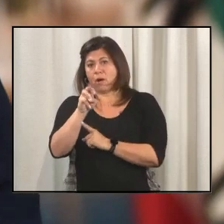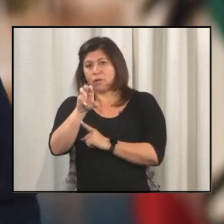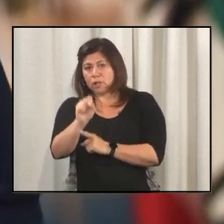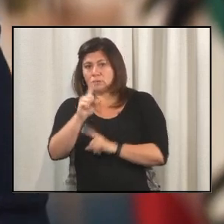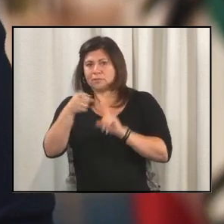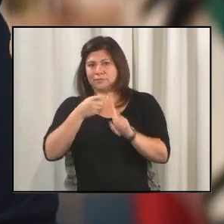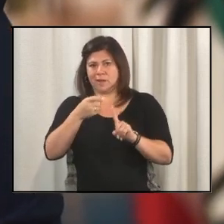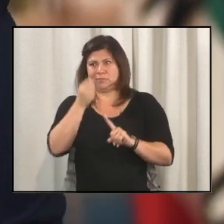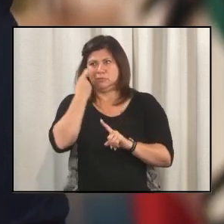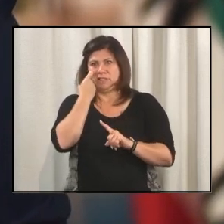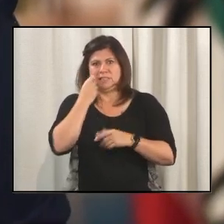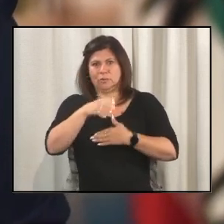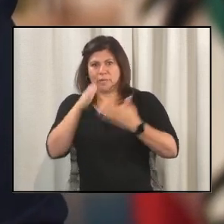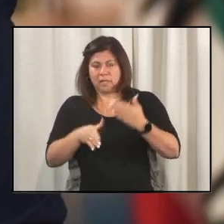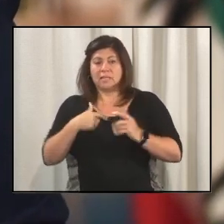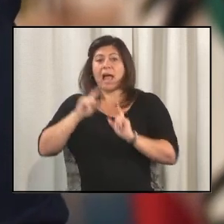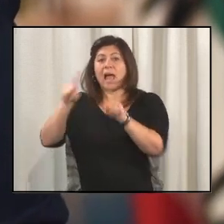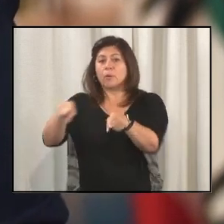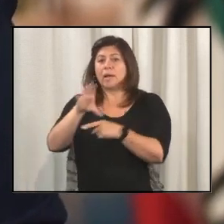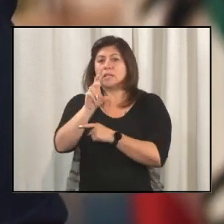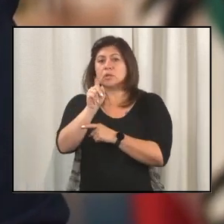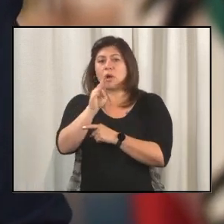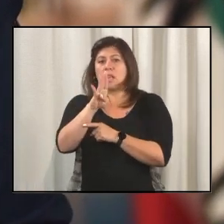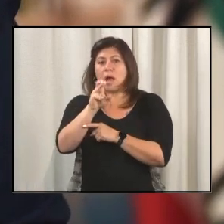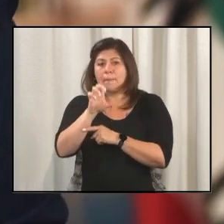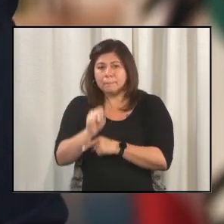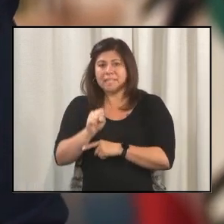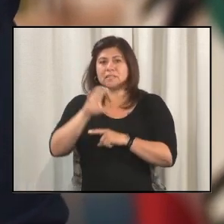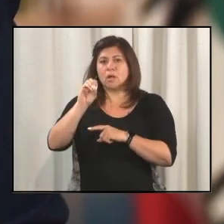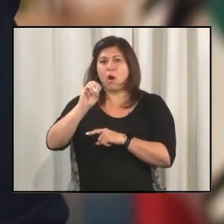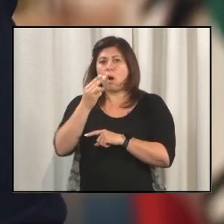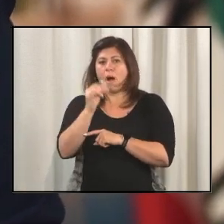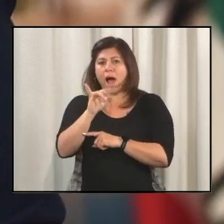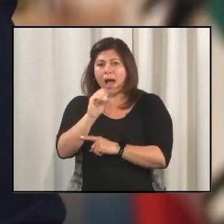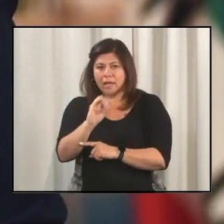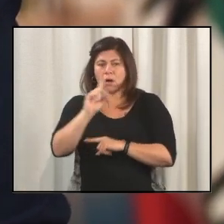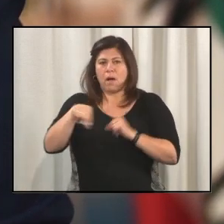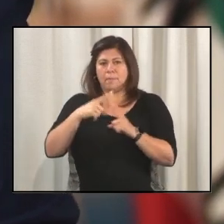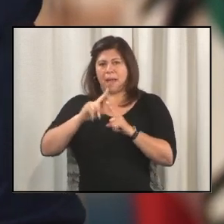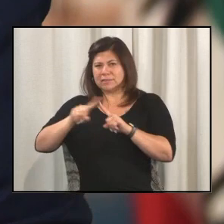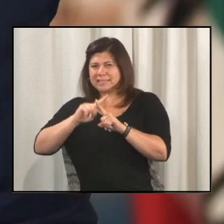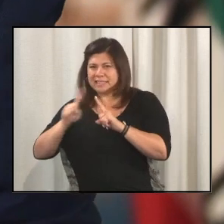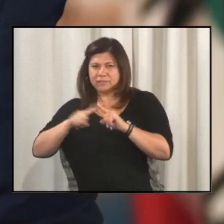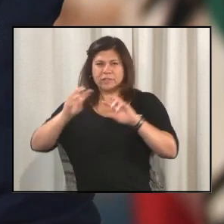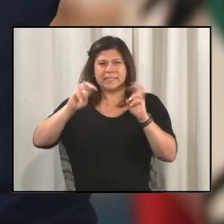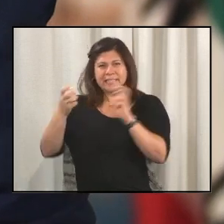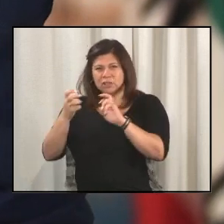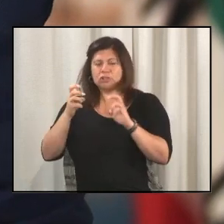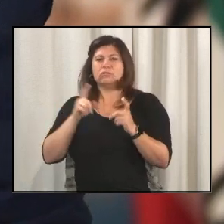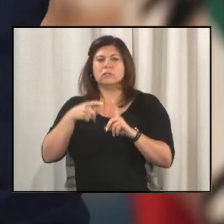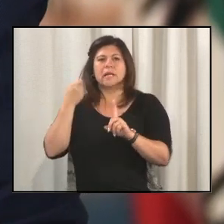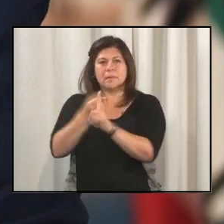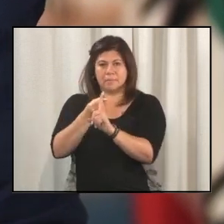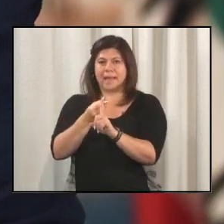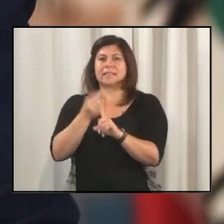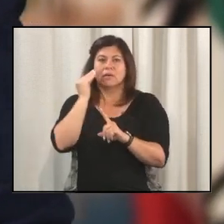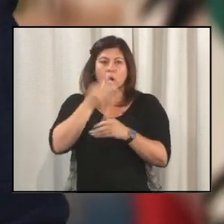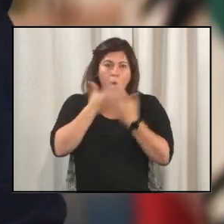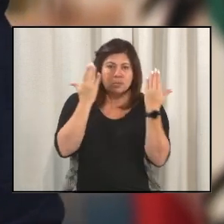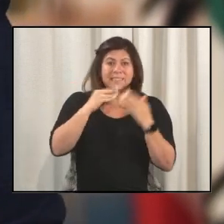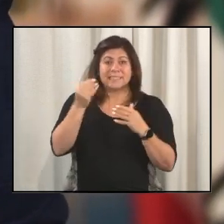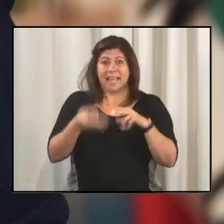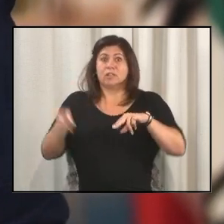mayors from across America in Columbus, Ohio to discuss key issues impacting our communities, including homelessness and the rising cost of